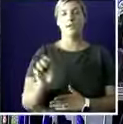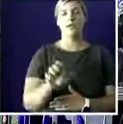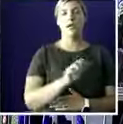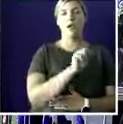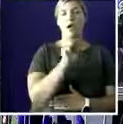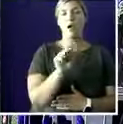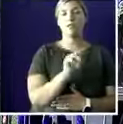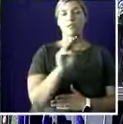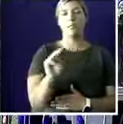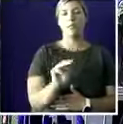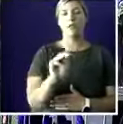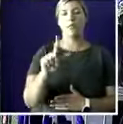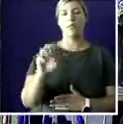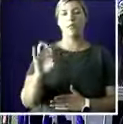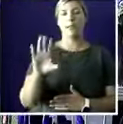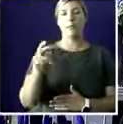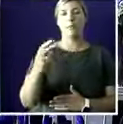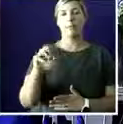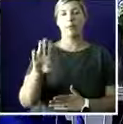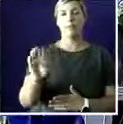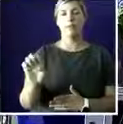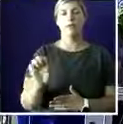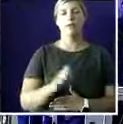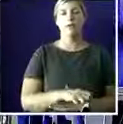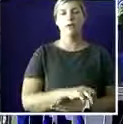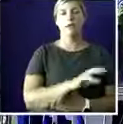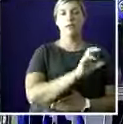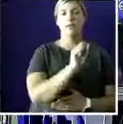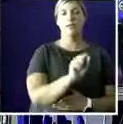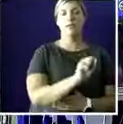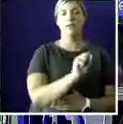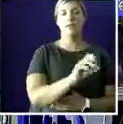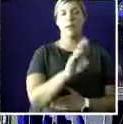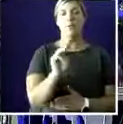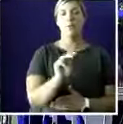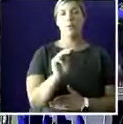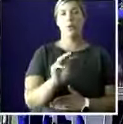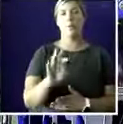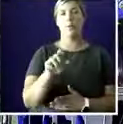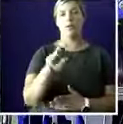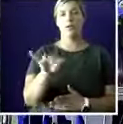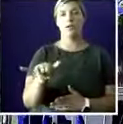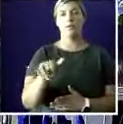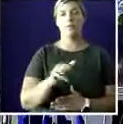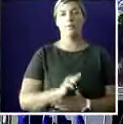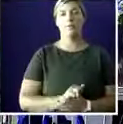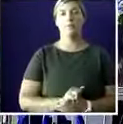Austin Michael Leckby. Scott Monroe Berry.